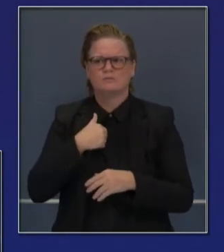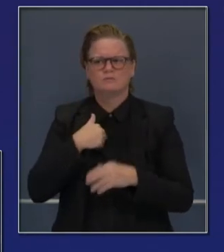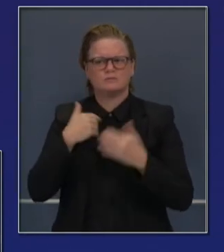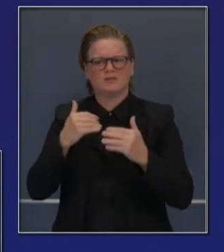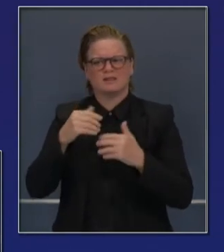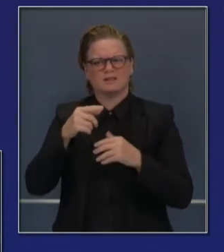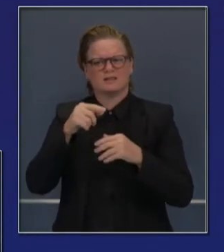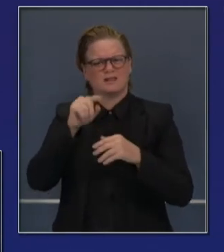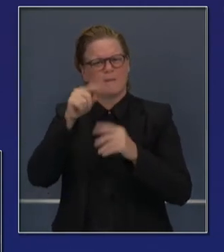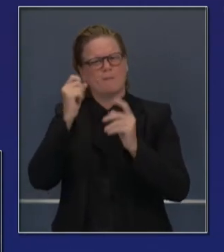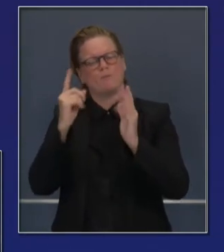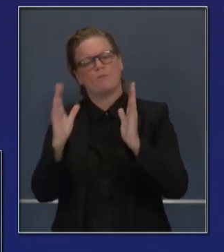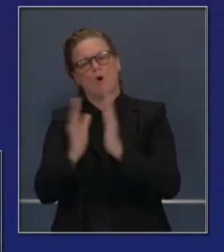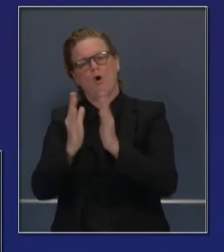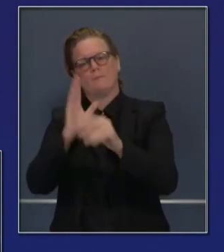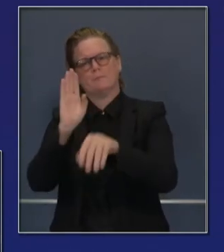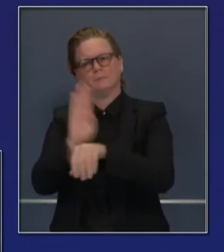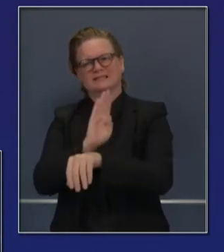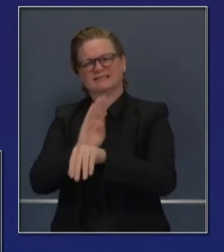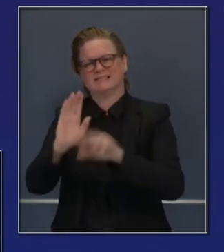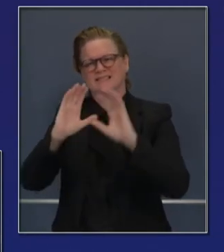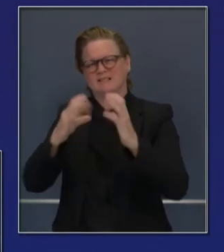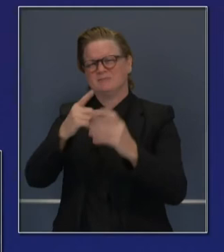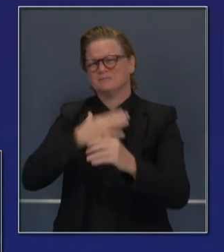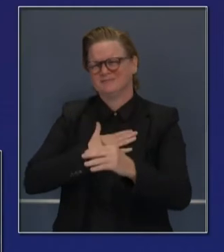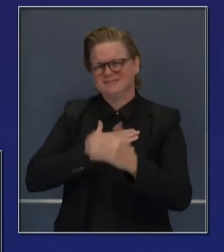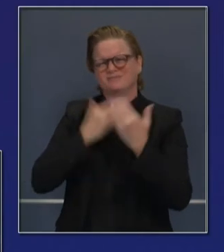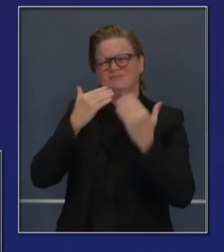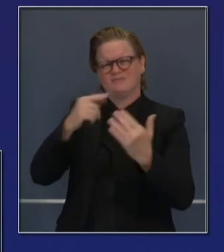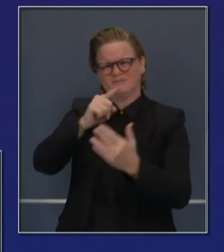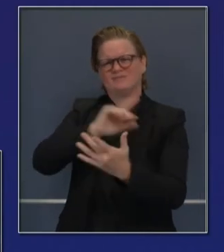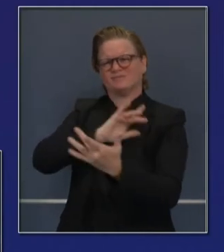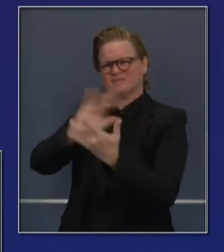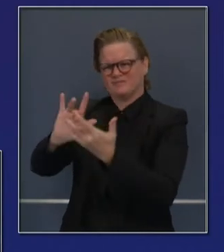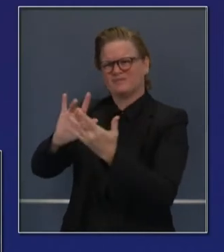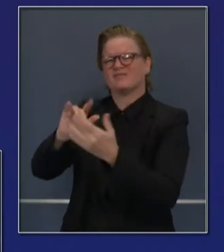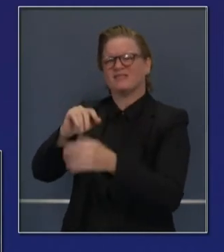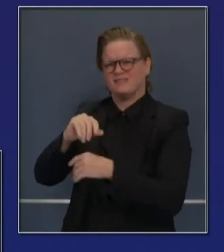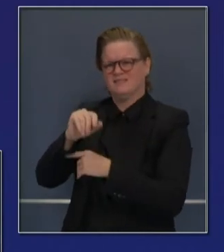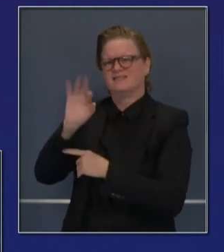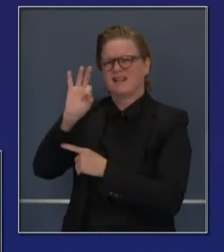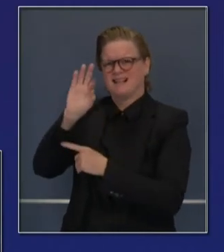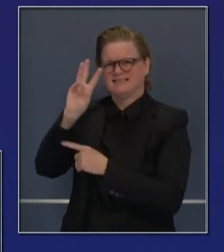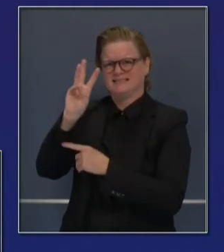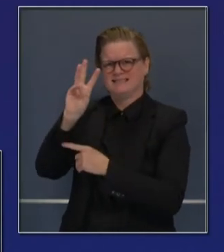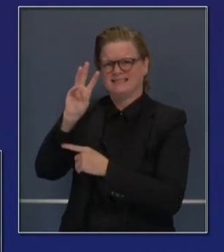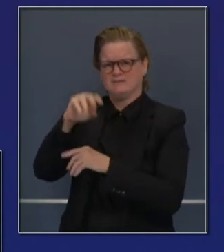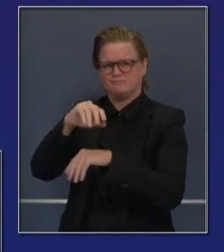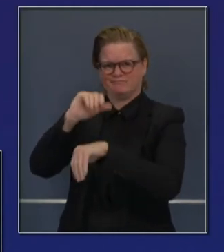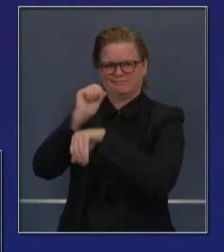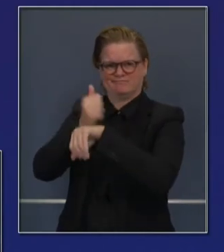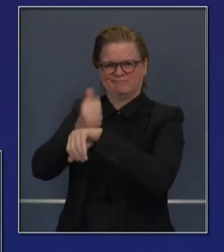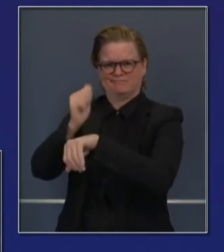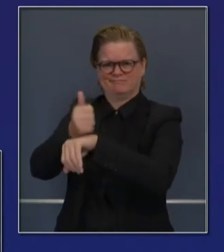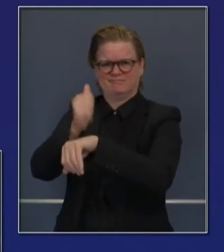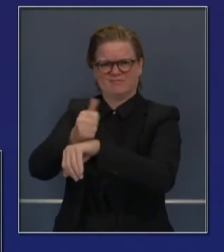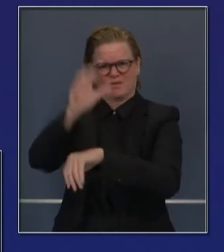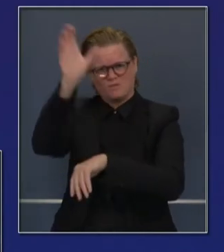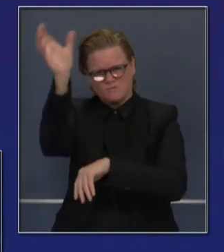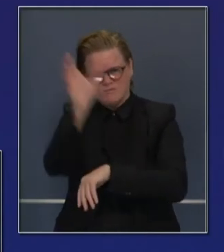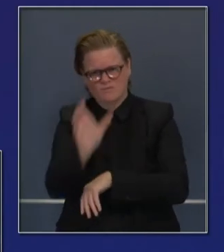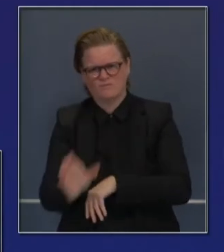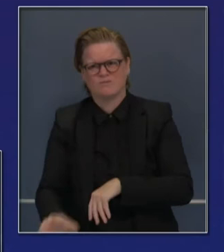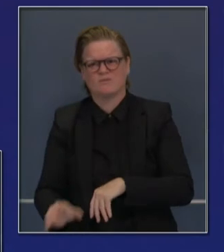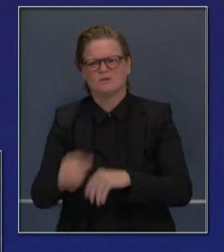resources, information. 86 of these are part of this broader network all up and down the state of California, provided additional